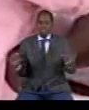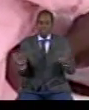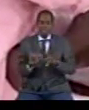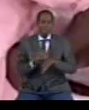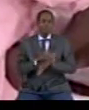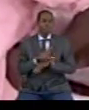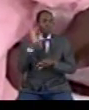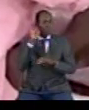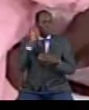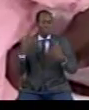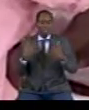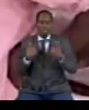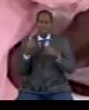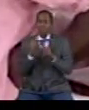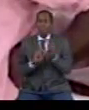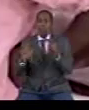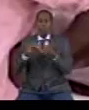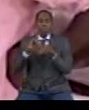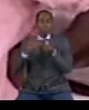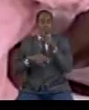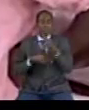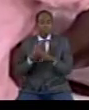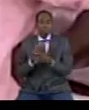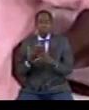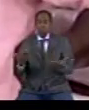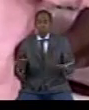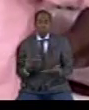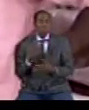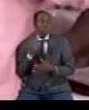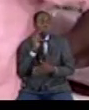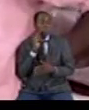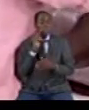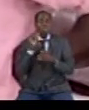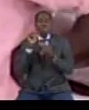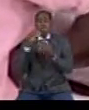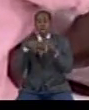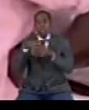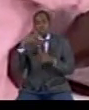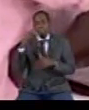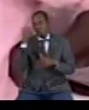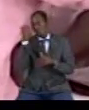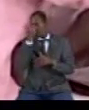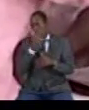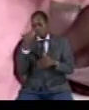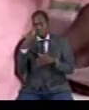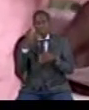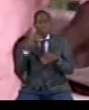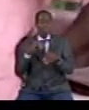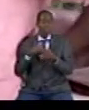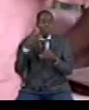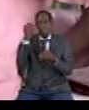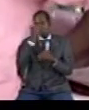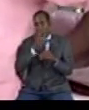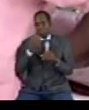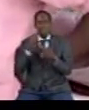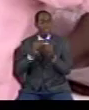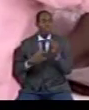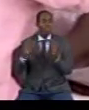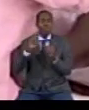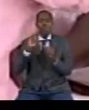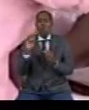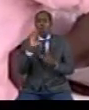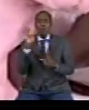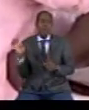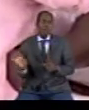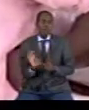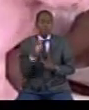the world. Here in our country, outside in Africa, outside the Africa and beyond. Wherever the gospel